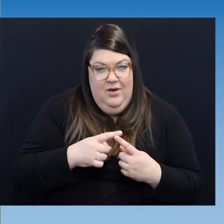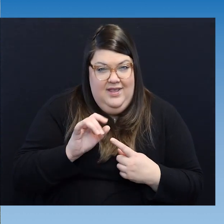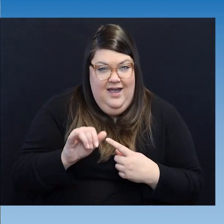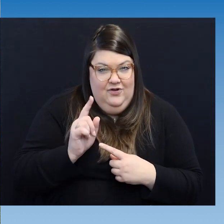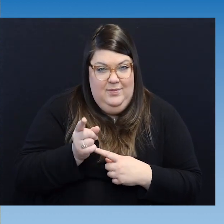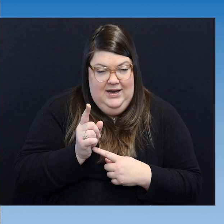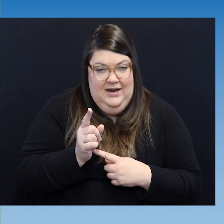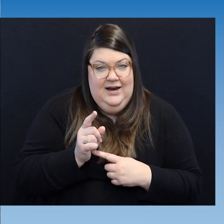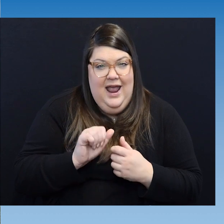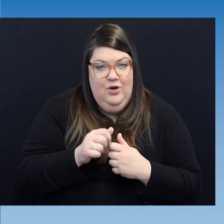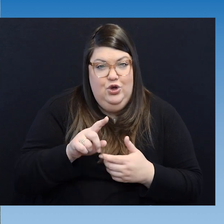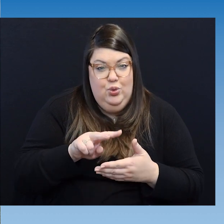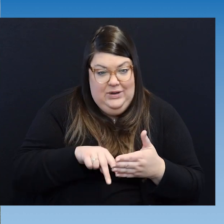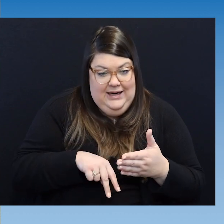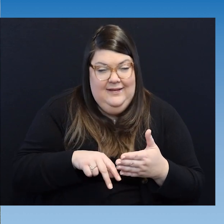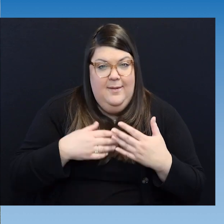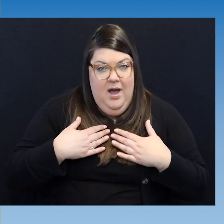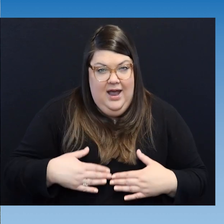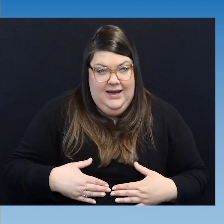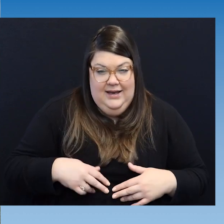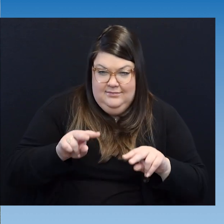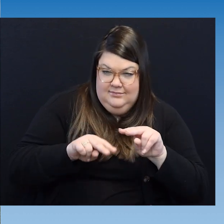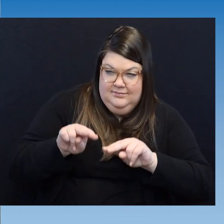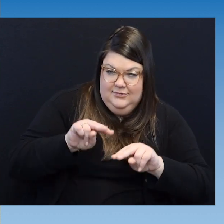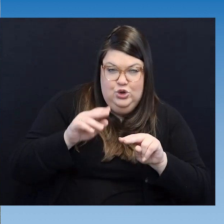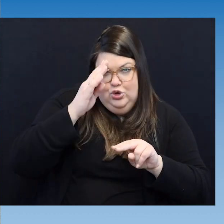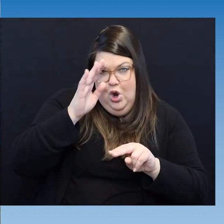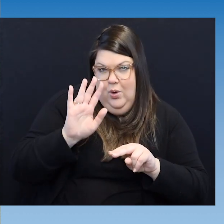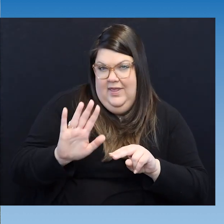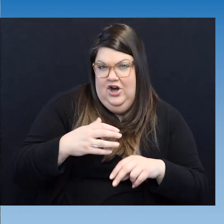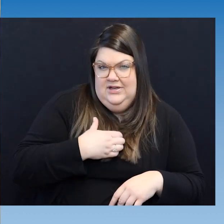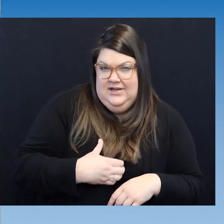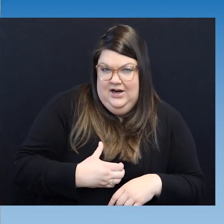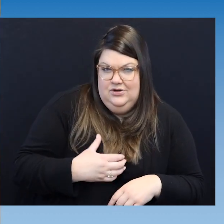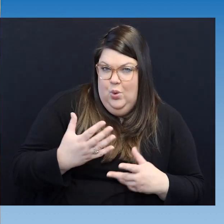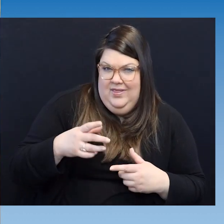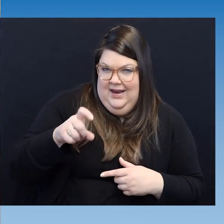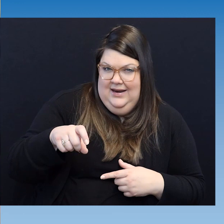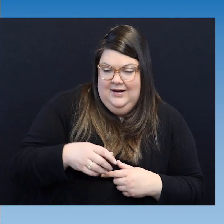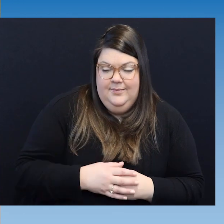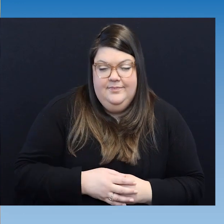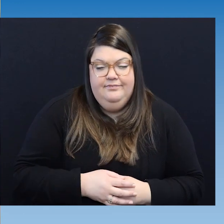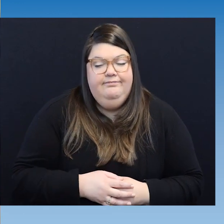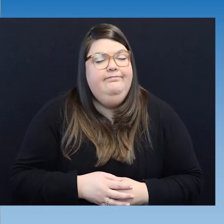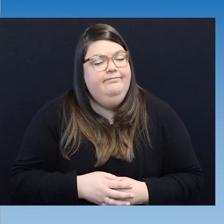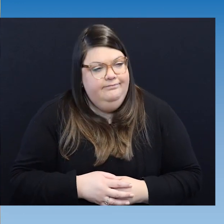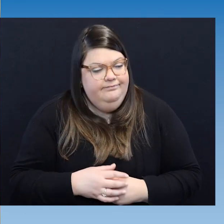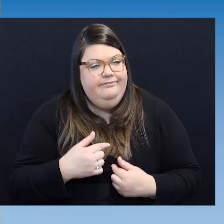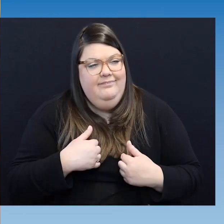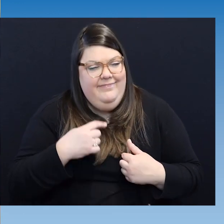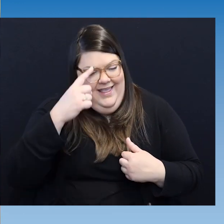how you read the body to know what people want or need. I think that everybody's